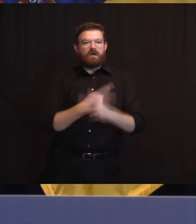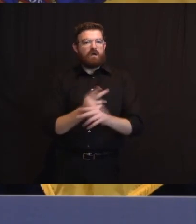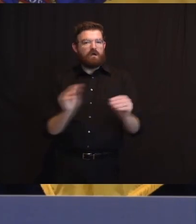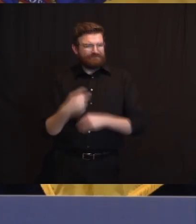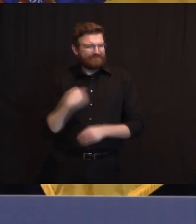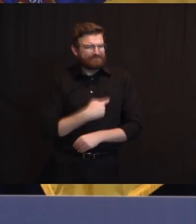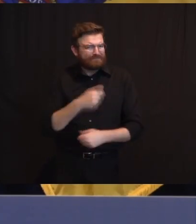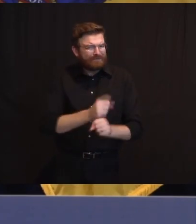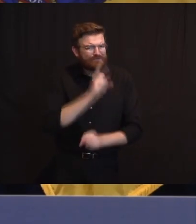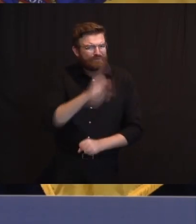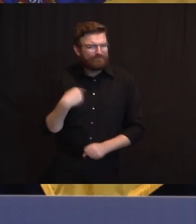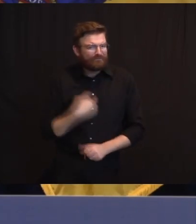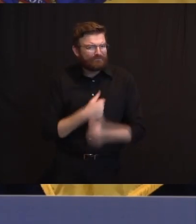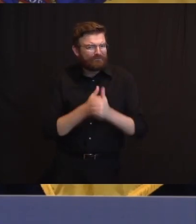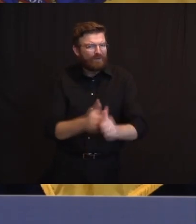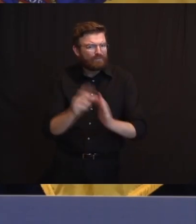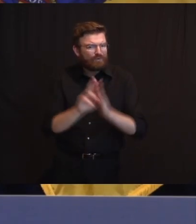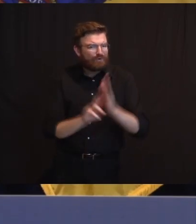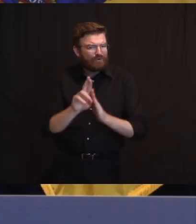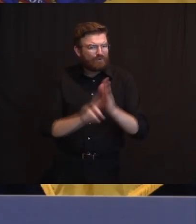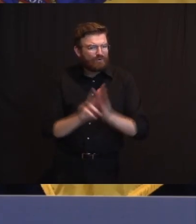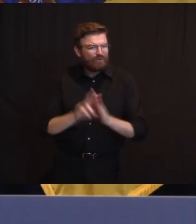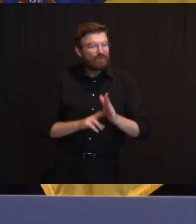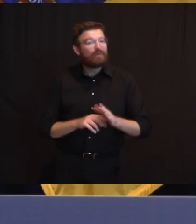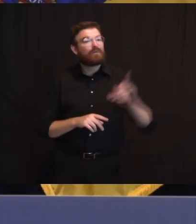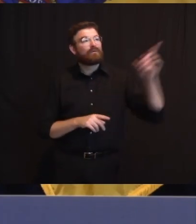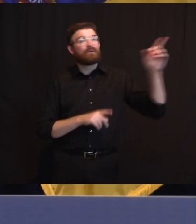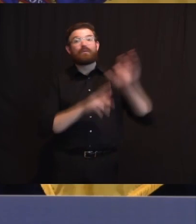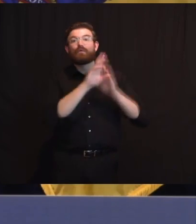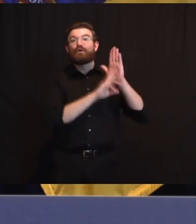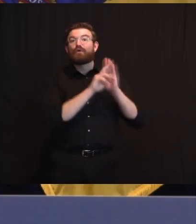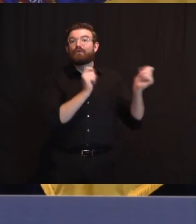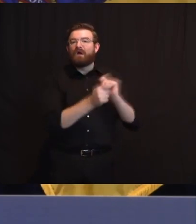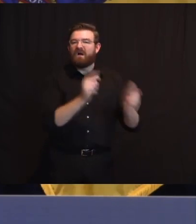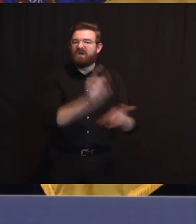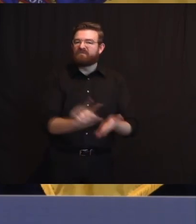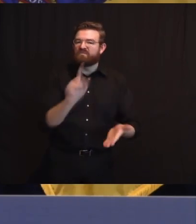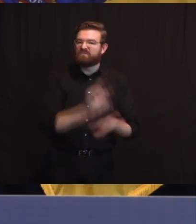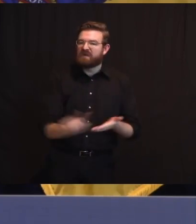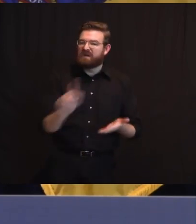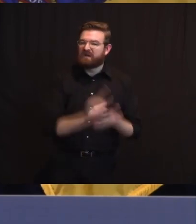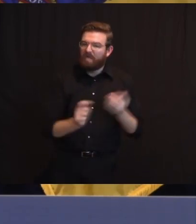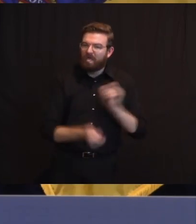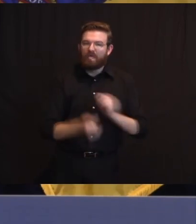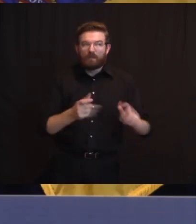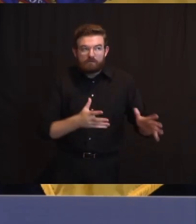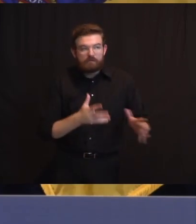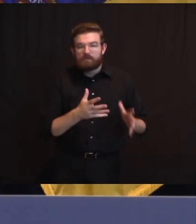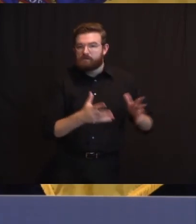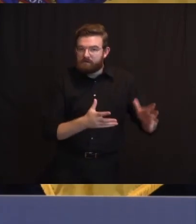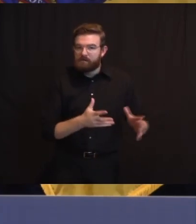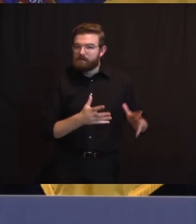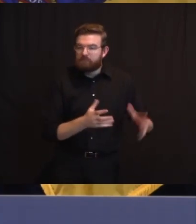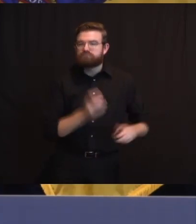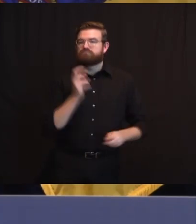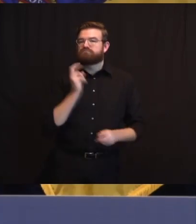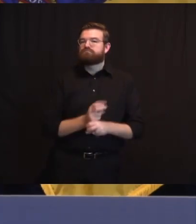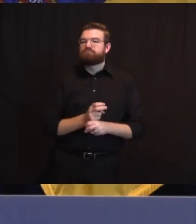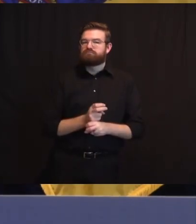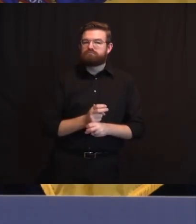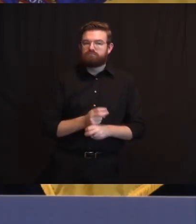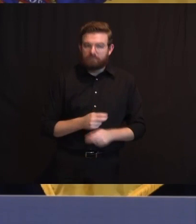Treasury, which are changing literally by the week. Thank you. Thank you, Dustin. Elise, good afternoon. Hi, good